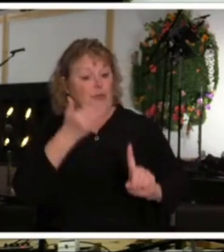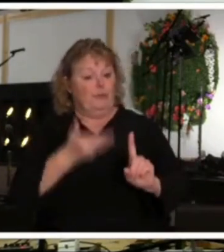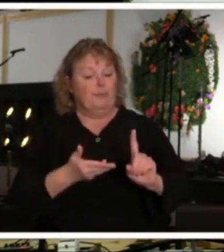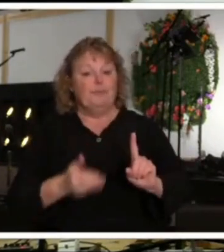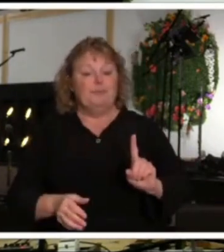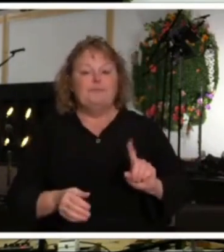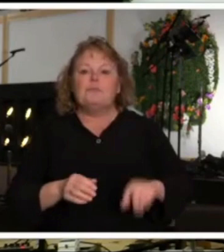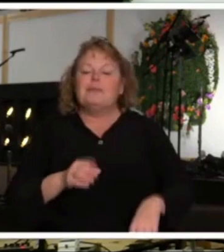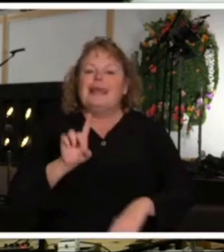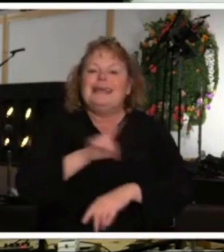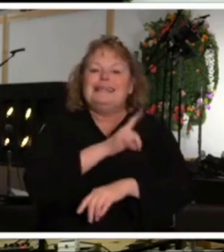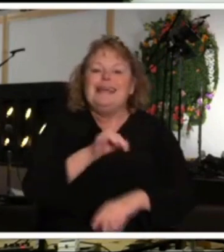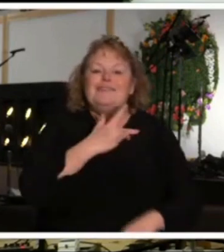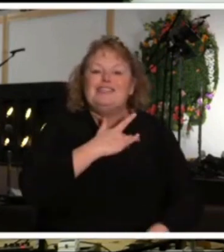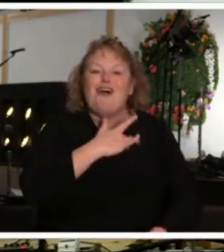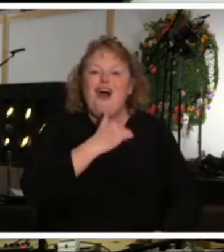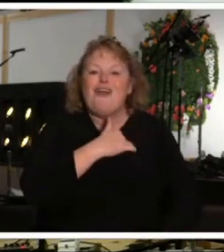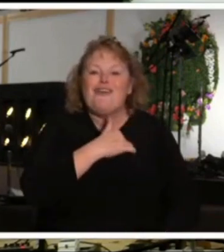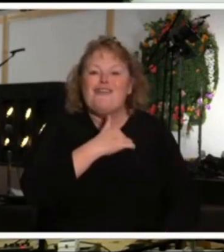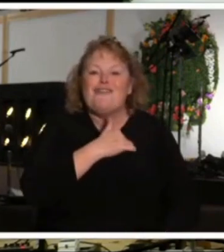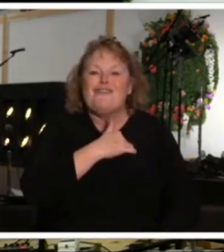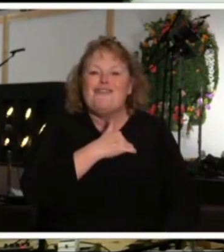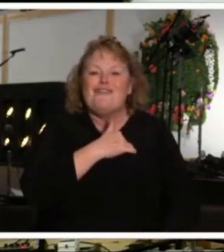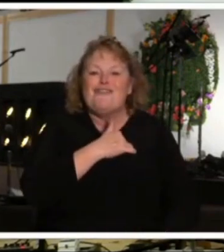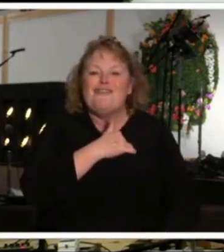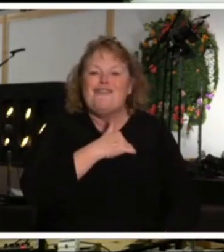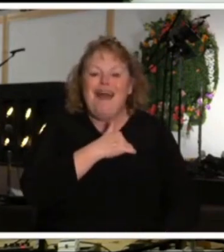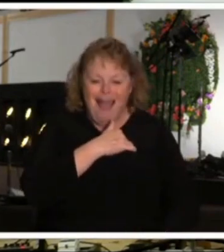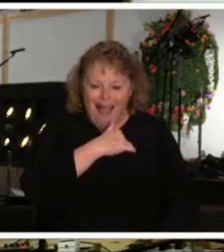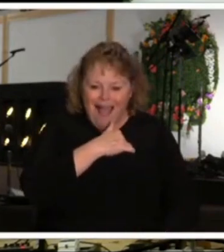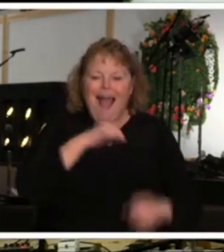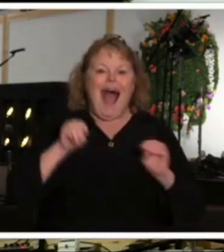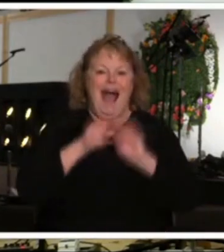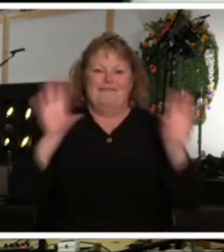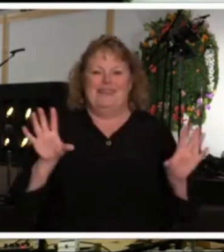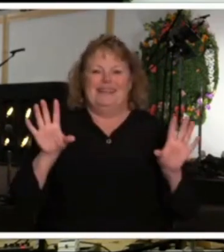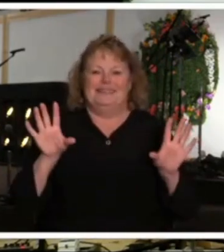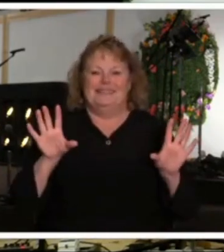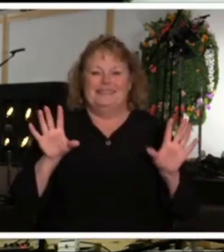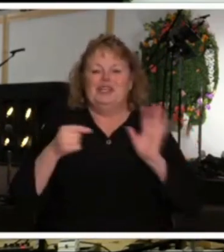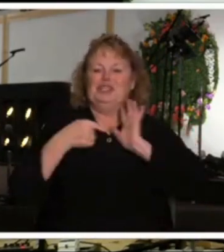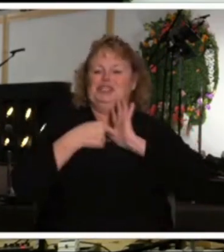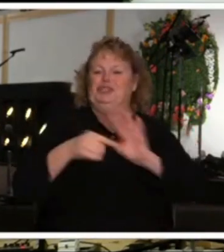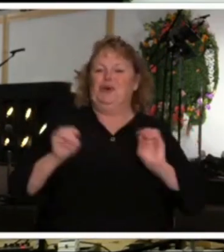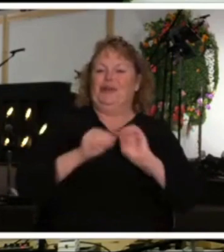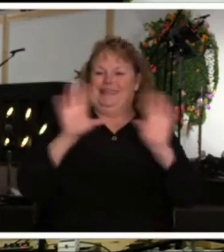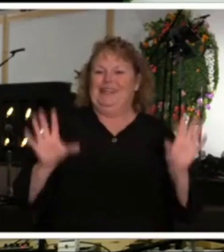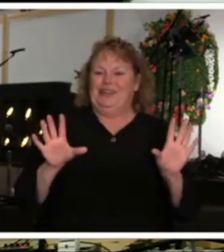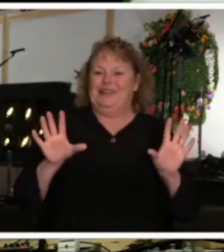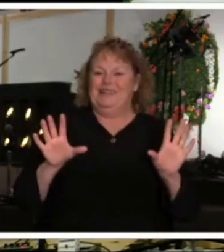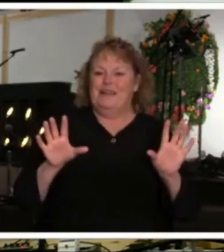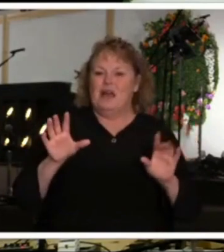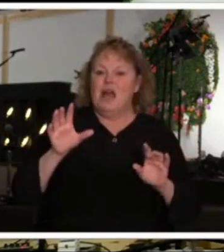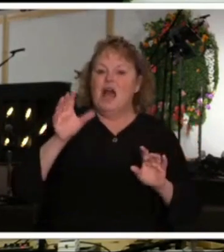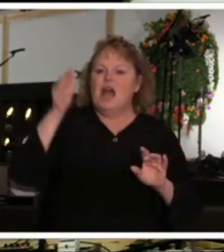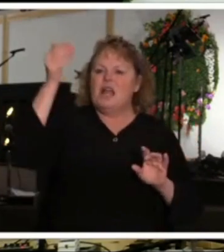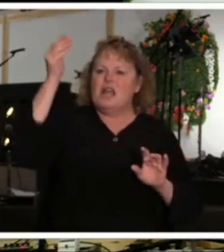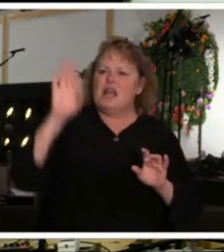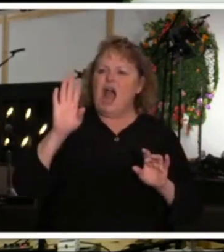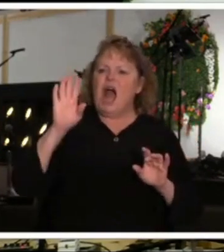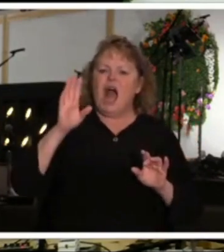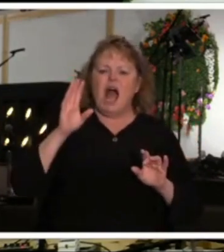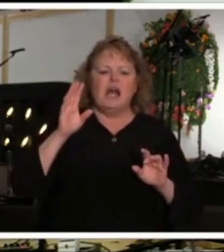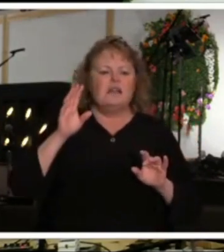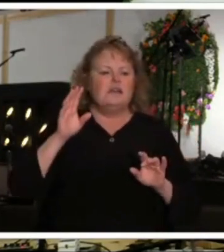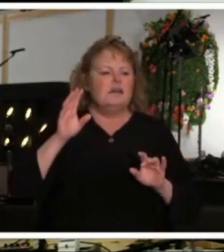in David's heart came out. Remember 16:7? God says, I'm looking for